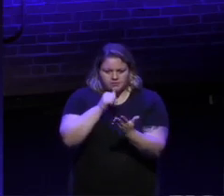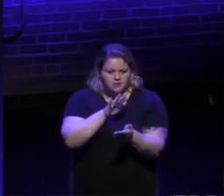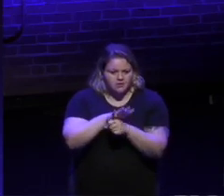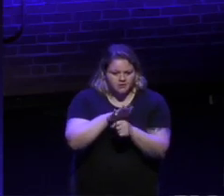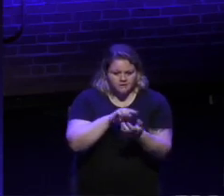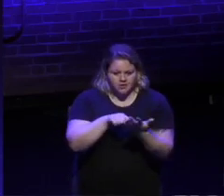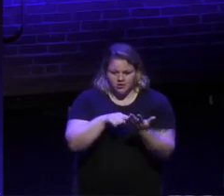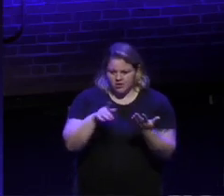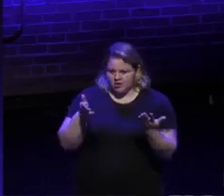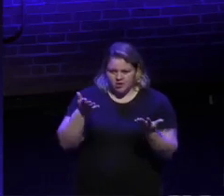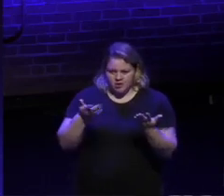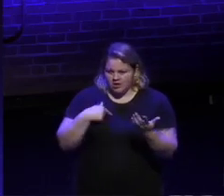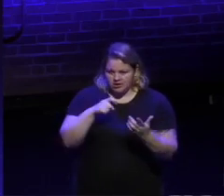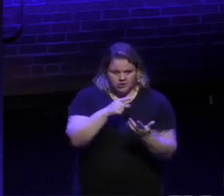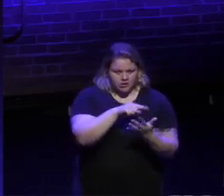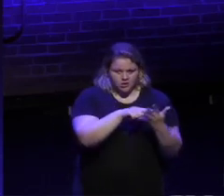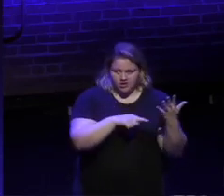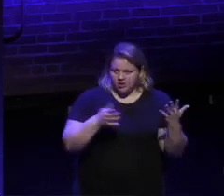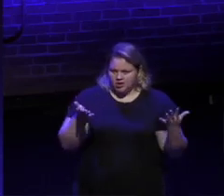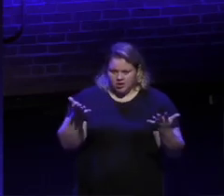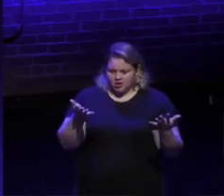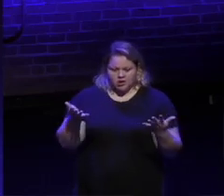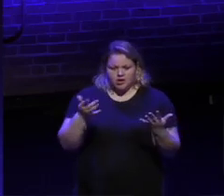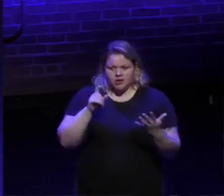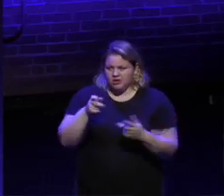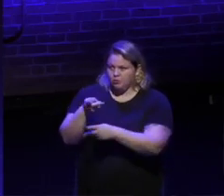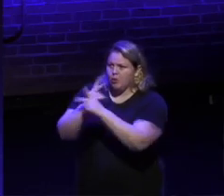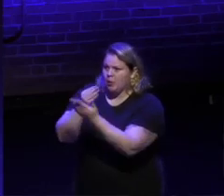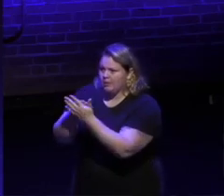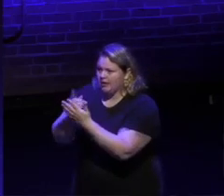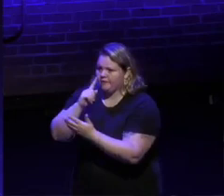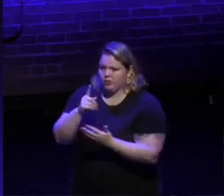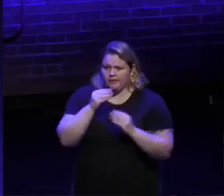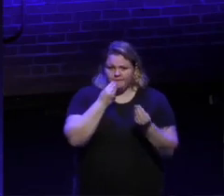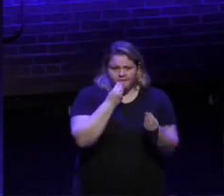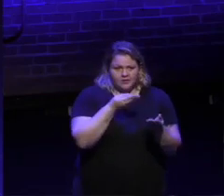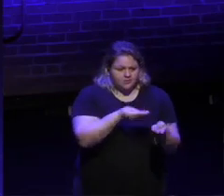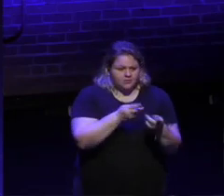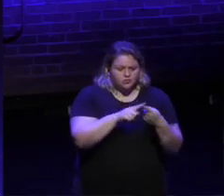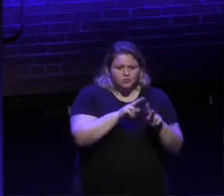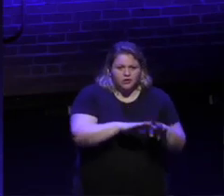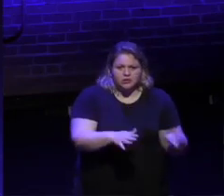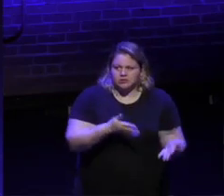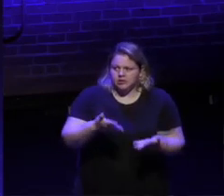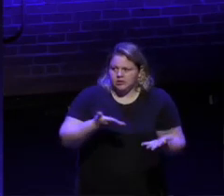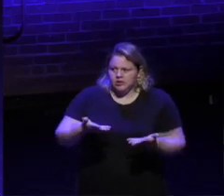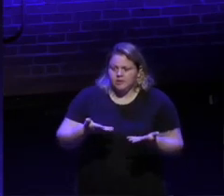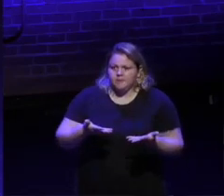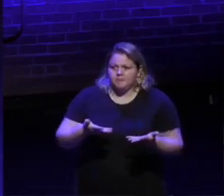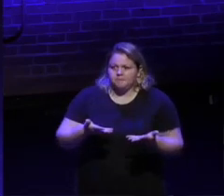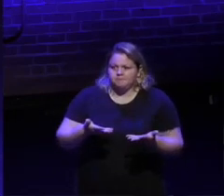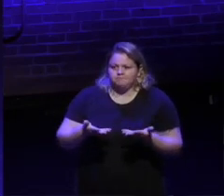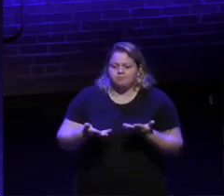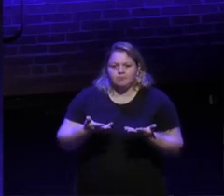your bank balance is negative yet again, and you have to borrow money just to put food on the table for yourself and your family. So that's why I'm